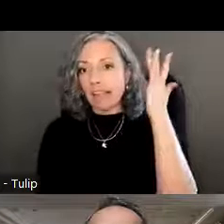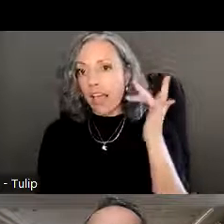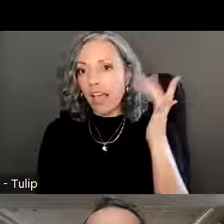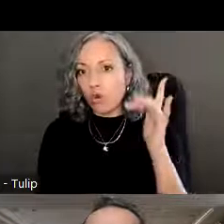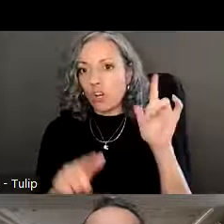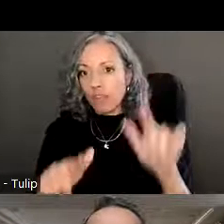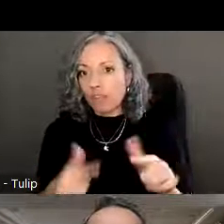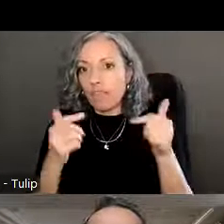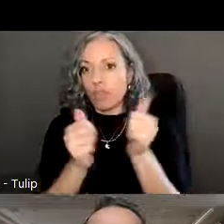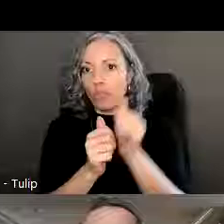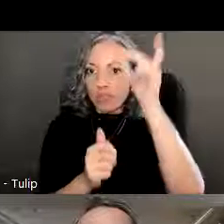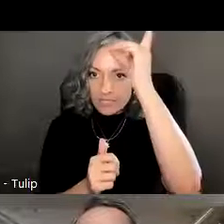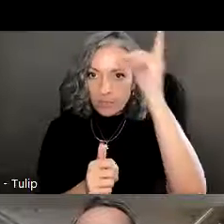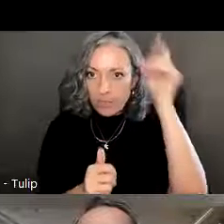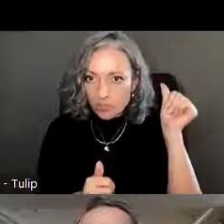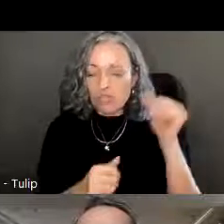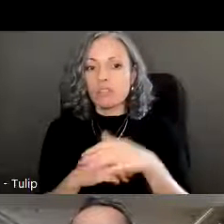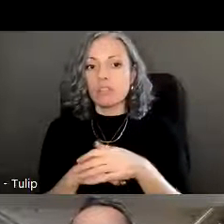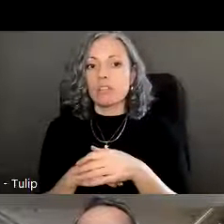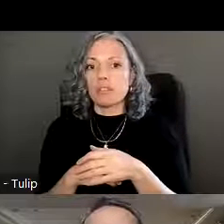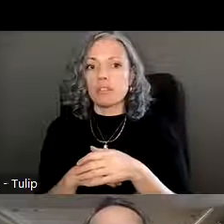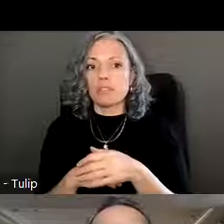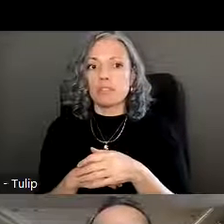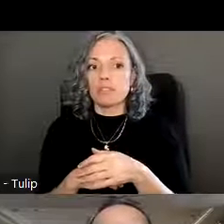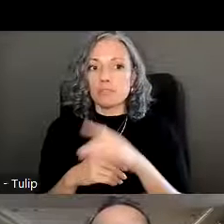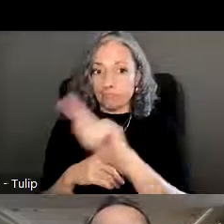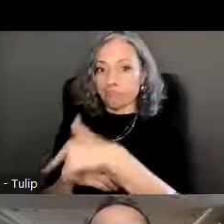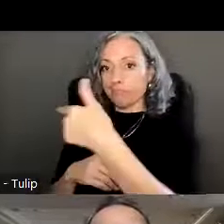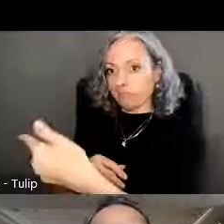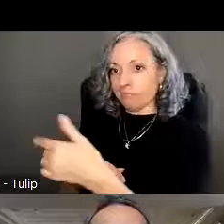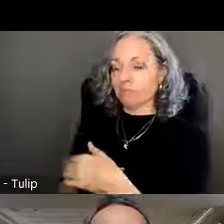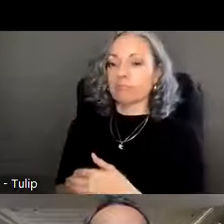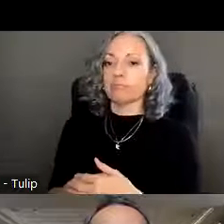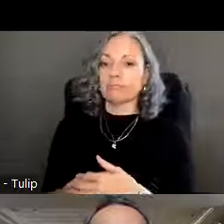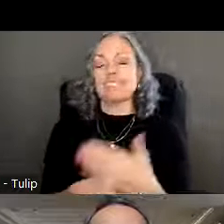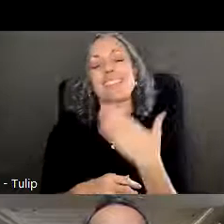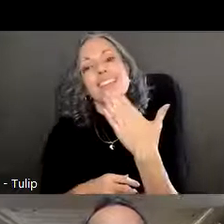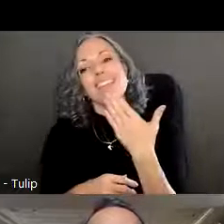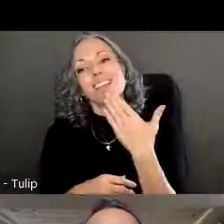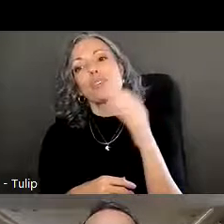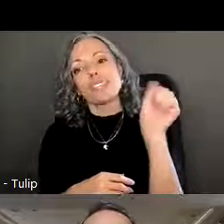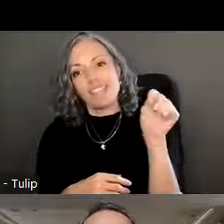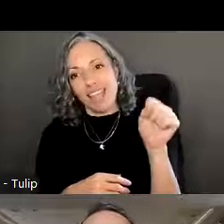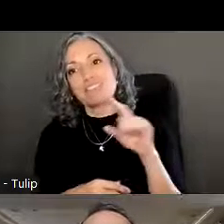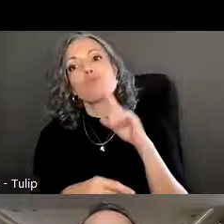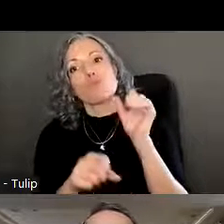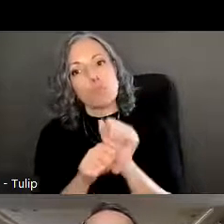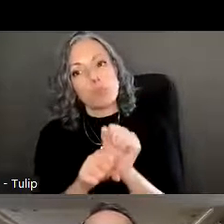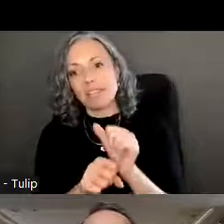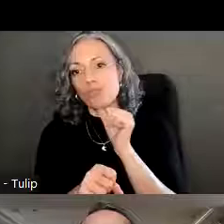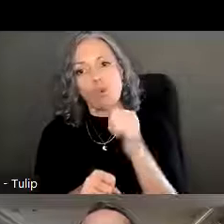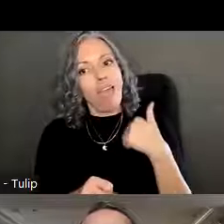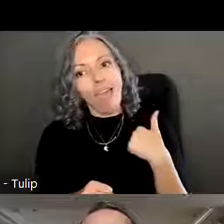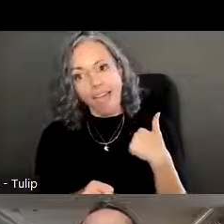with dementia and their caregivers. So over to you, Darcy. You so much. Yes, I definitely don't have